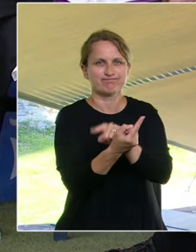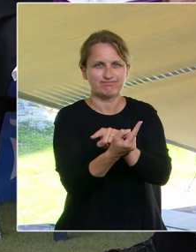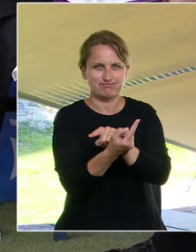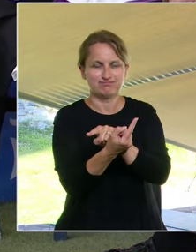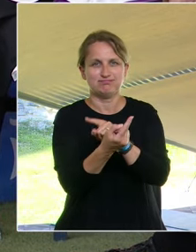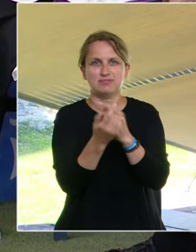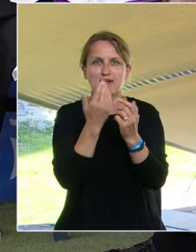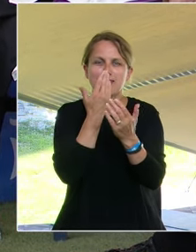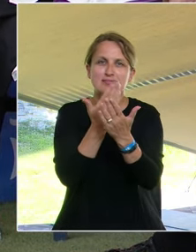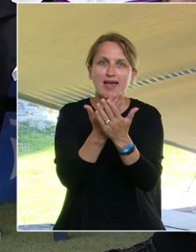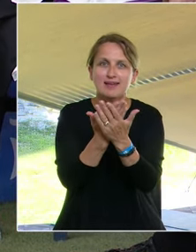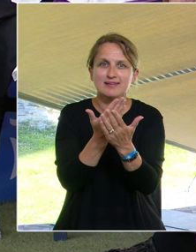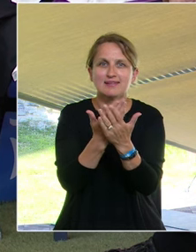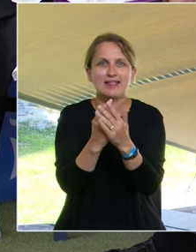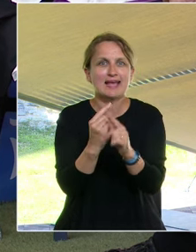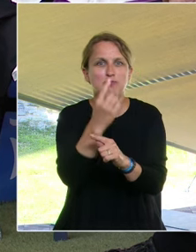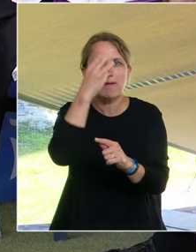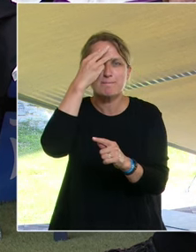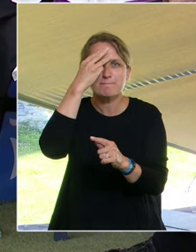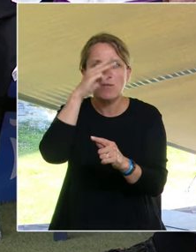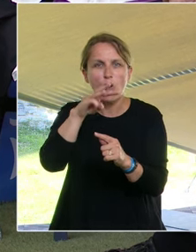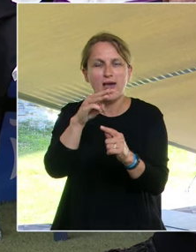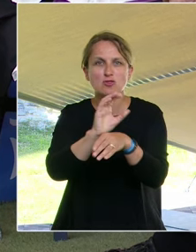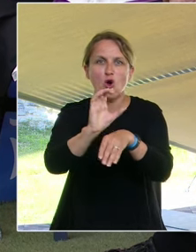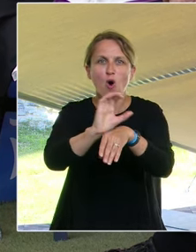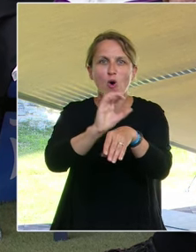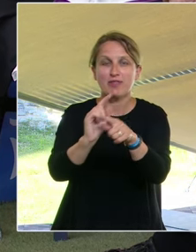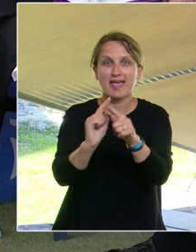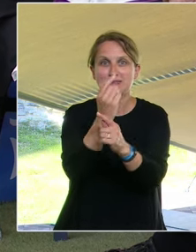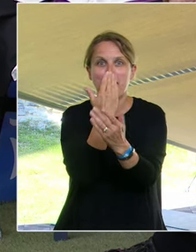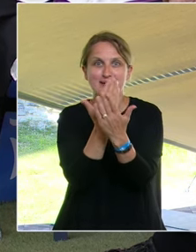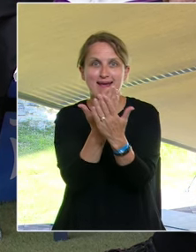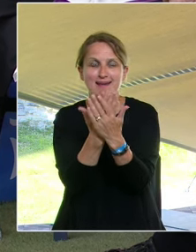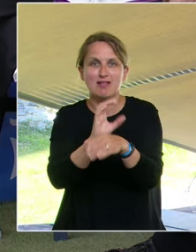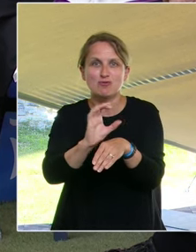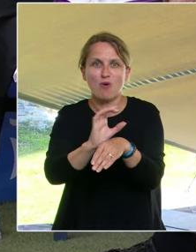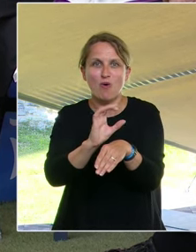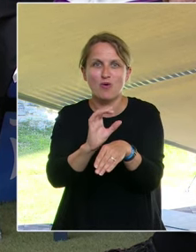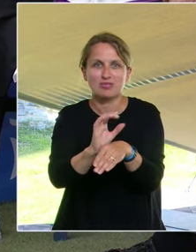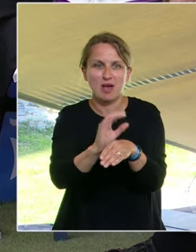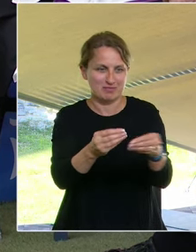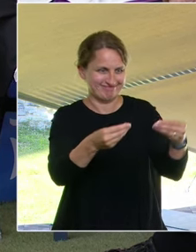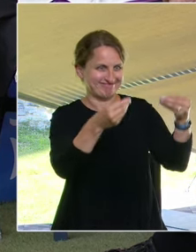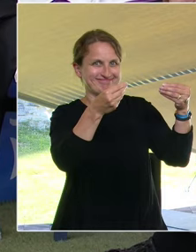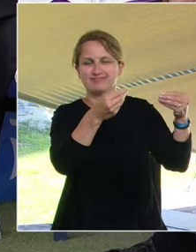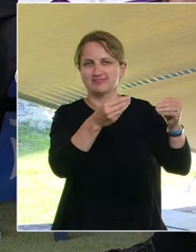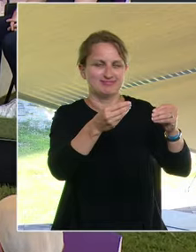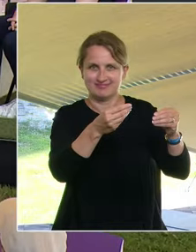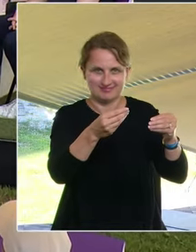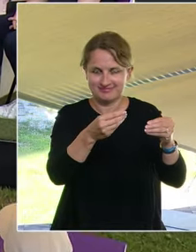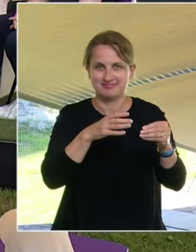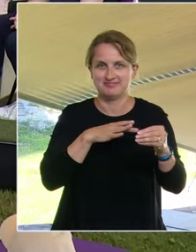sampling is done digitally. And you can see how it will look on the